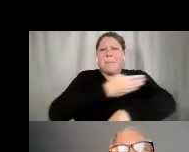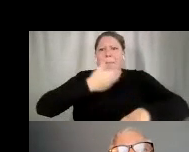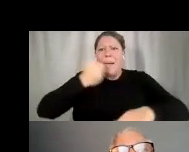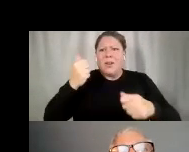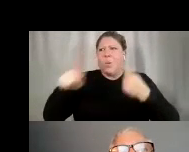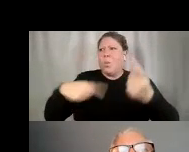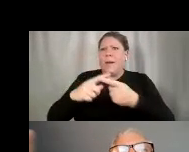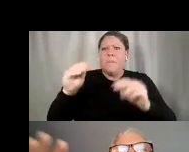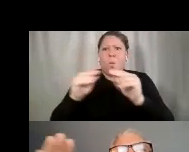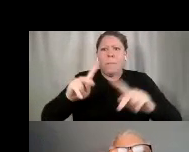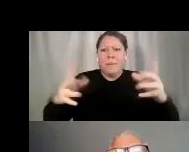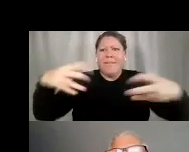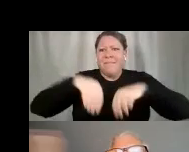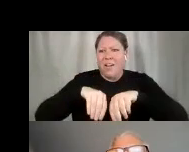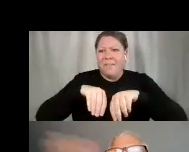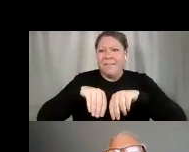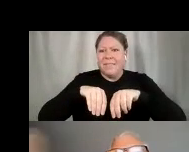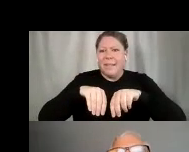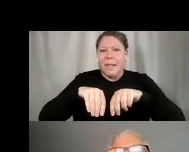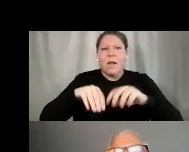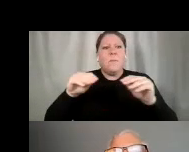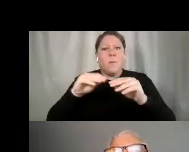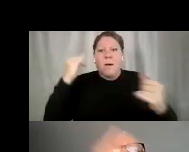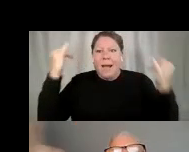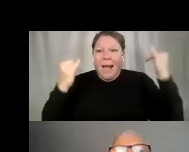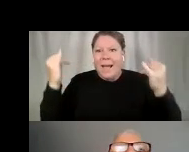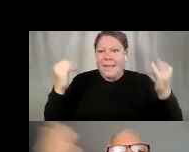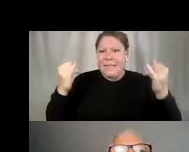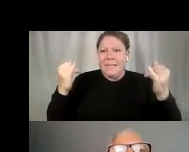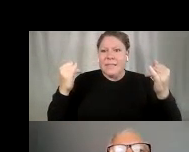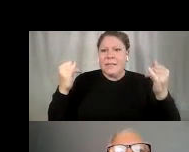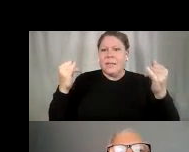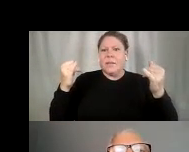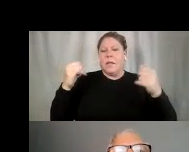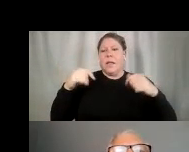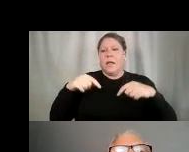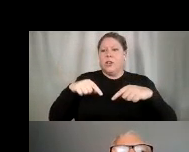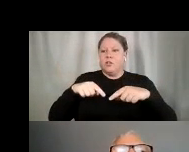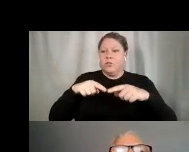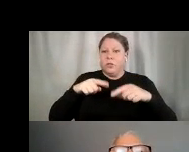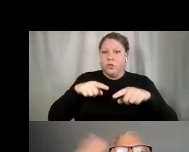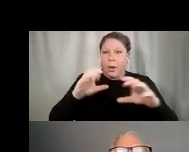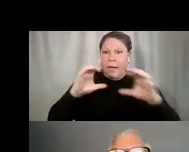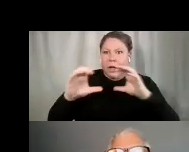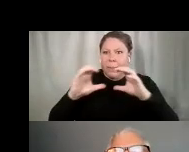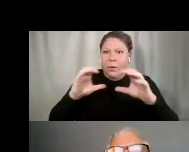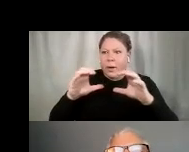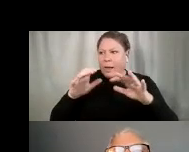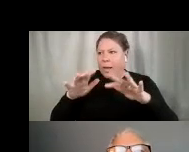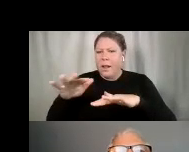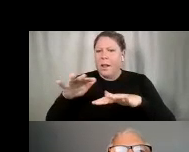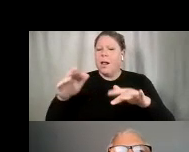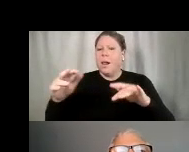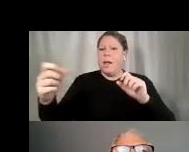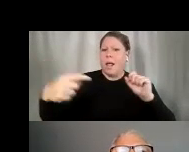creative ideas, especially in the space that lives between people during that good communication. So here's some ways that we can get